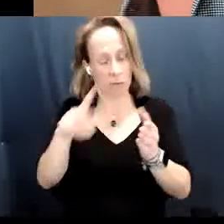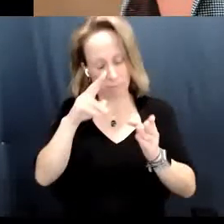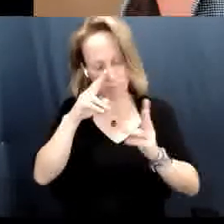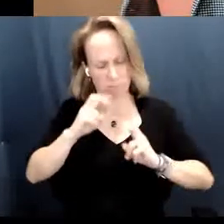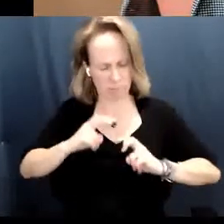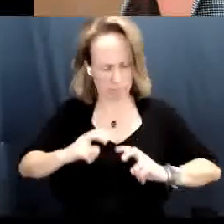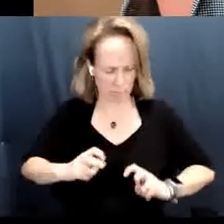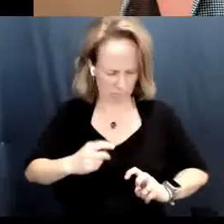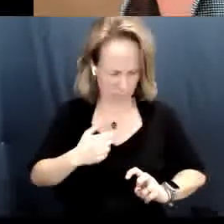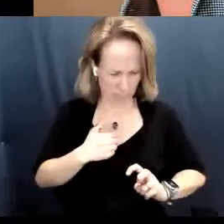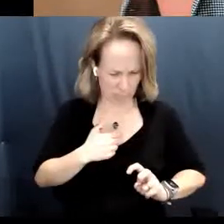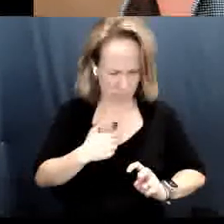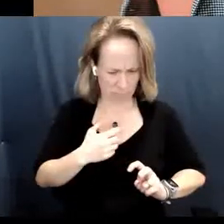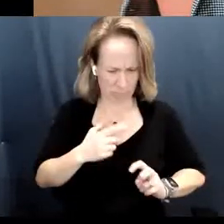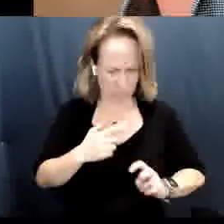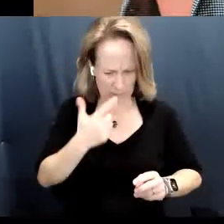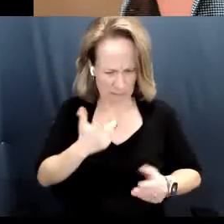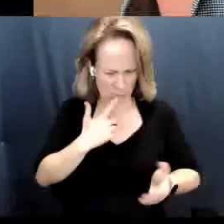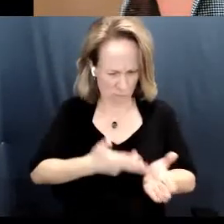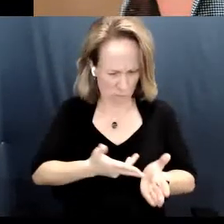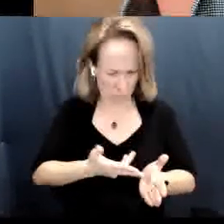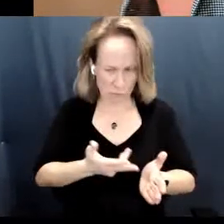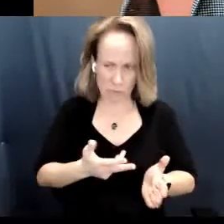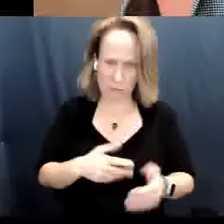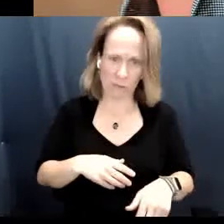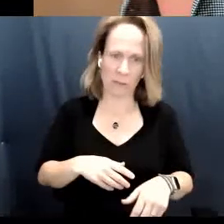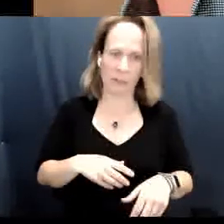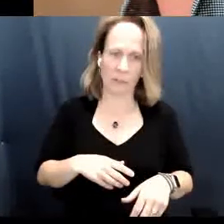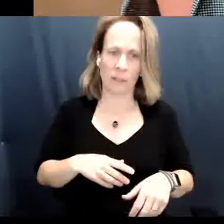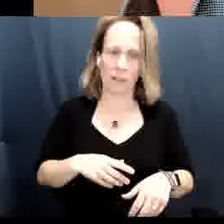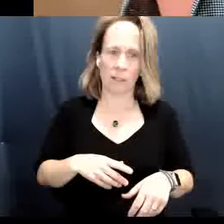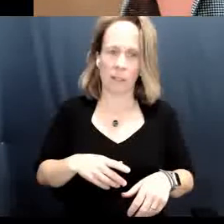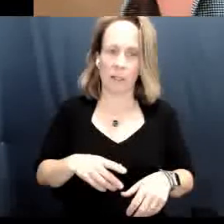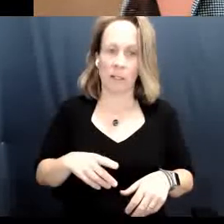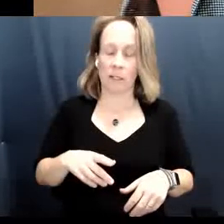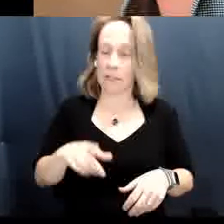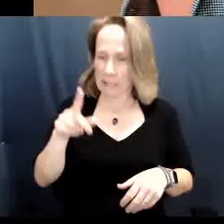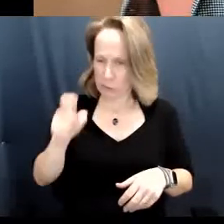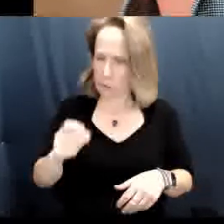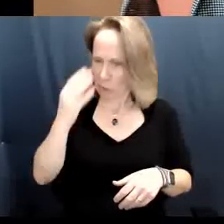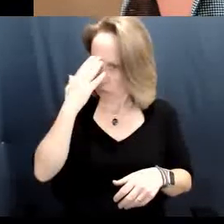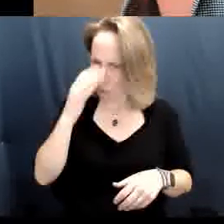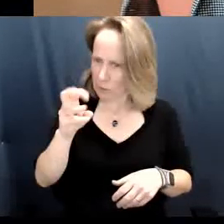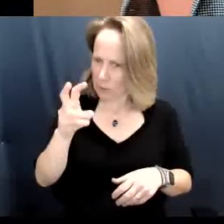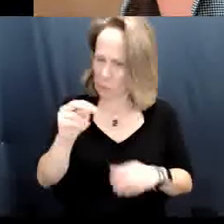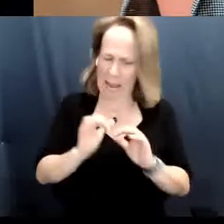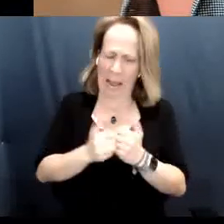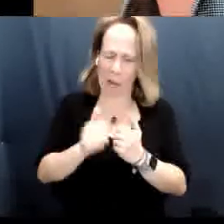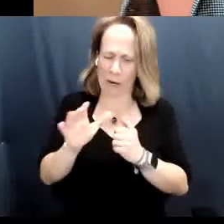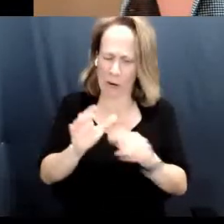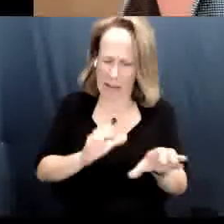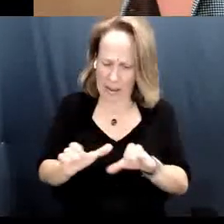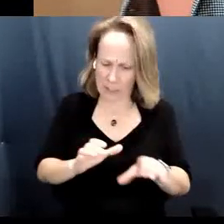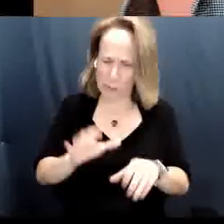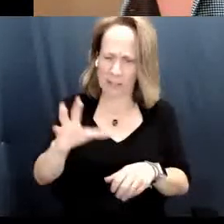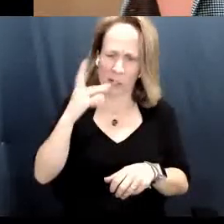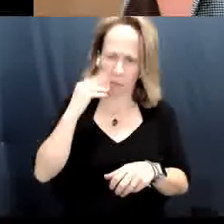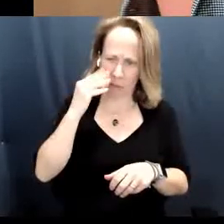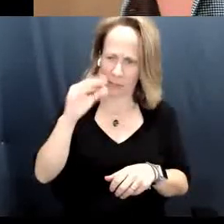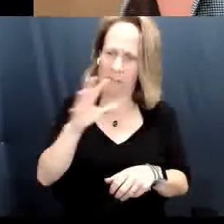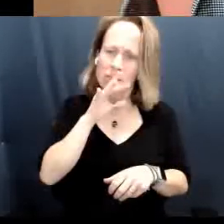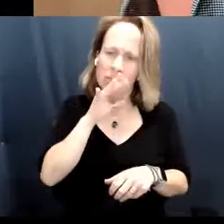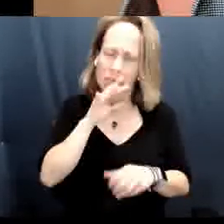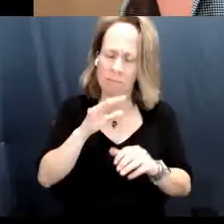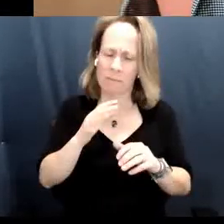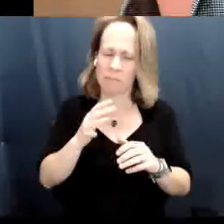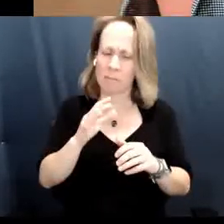Facilitators should be continuously reflecting on how their own actions, beliefs, and experiences color their biases and how it affects